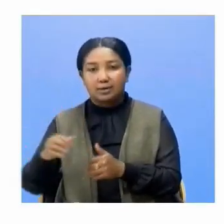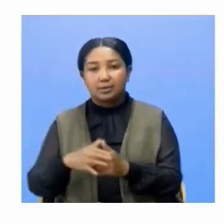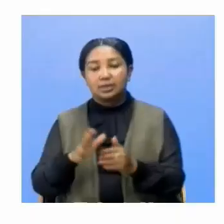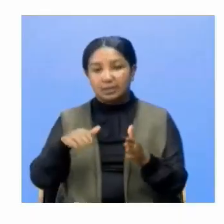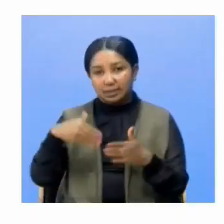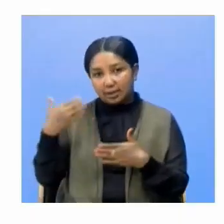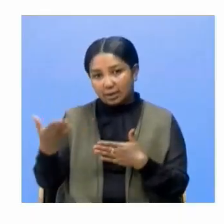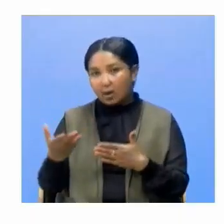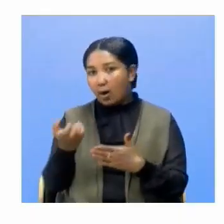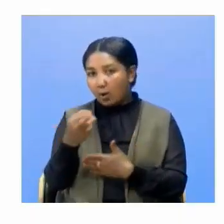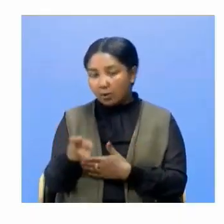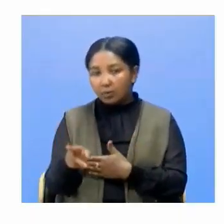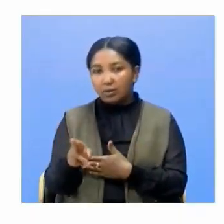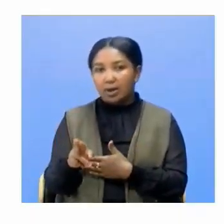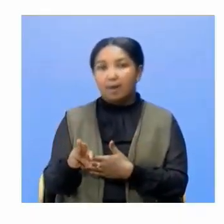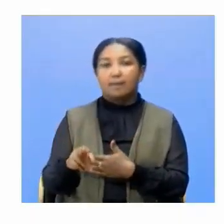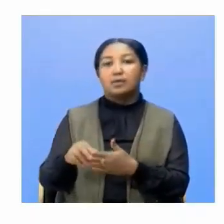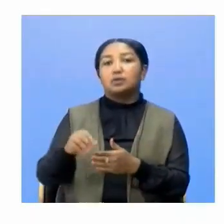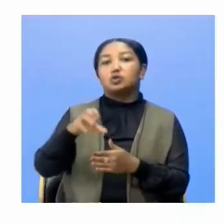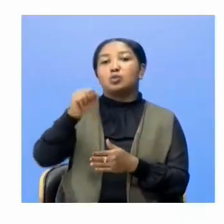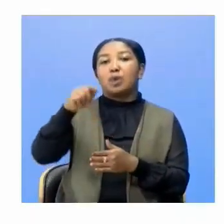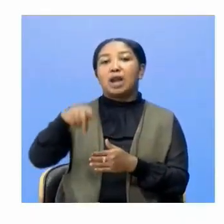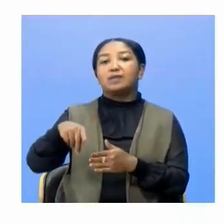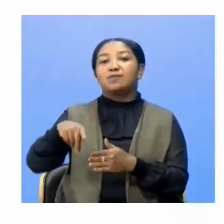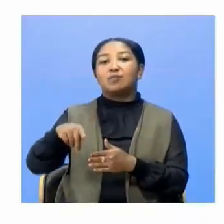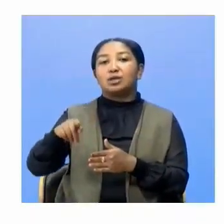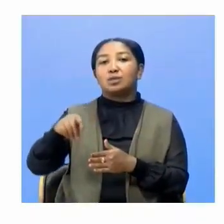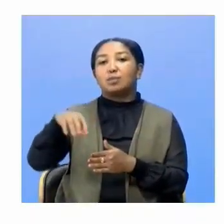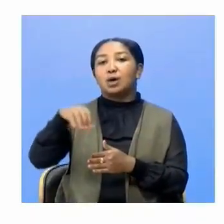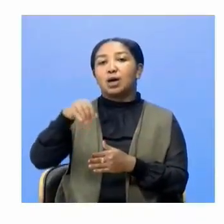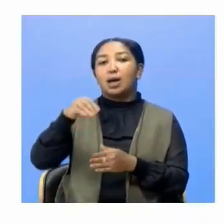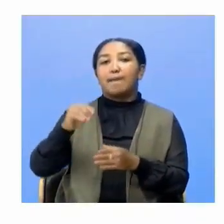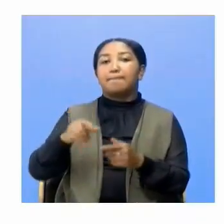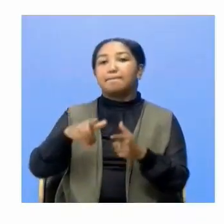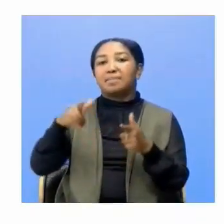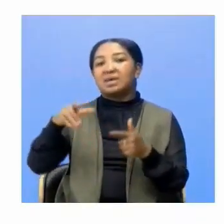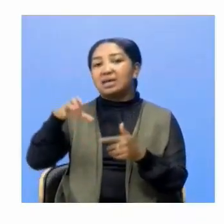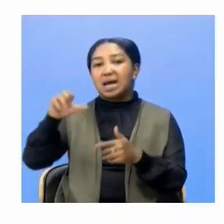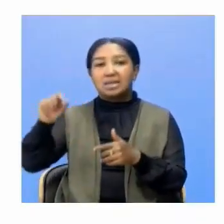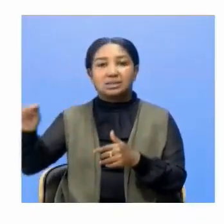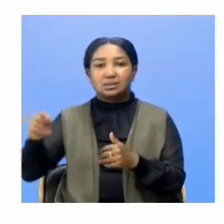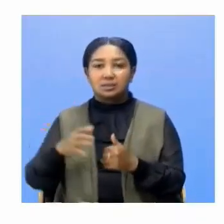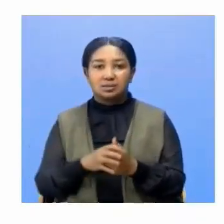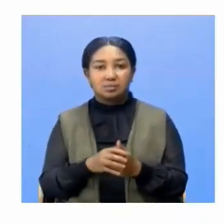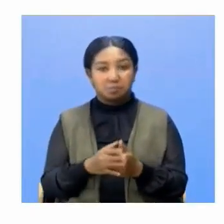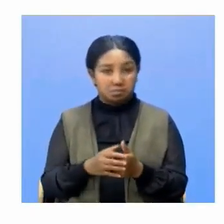Yes? Or biggest in the superlative form.